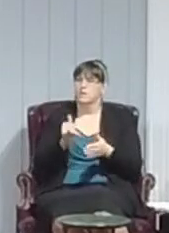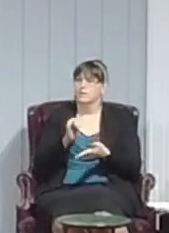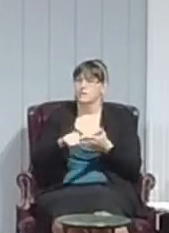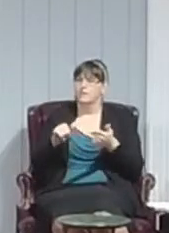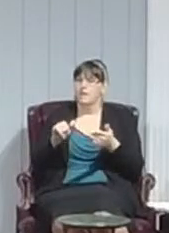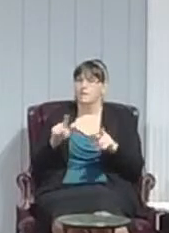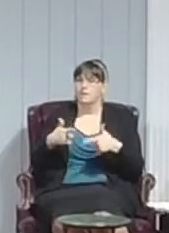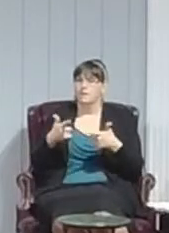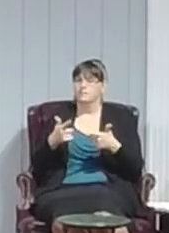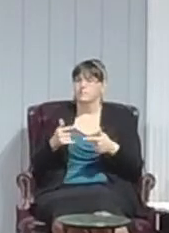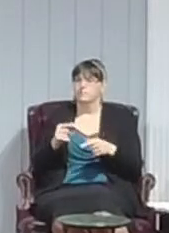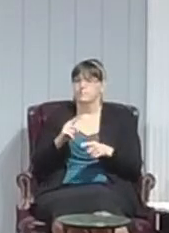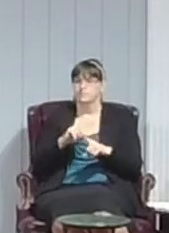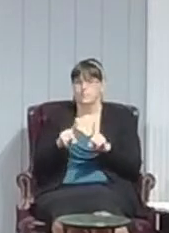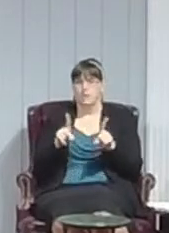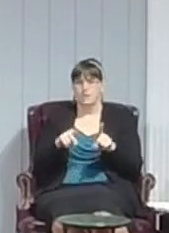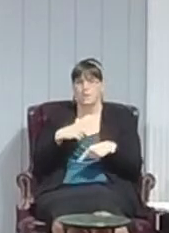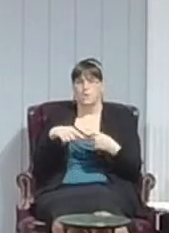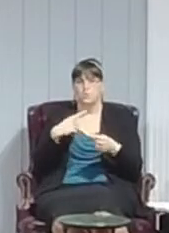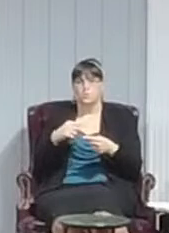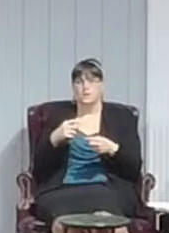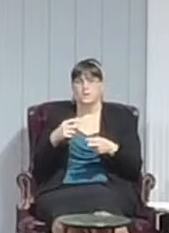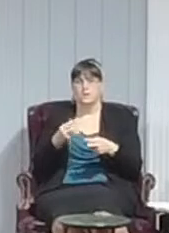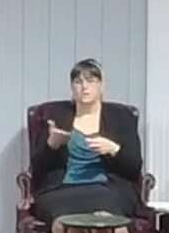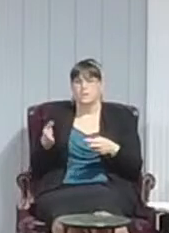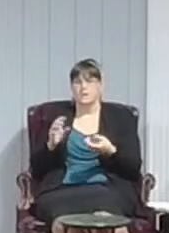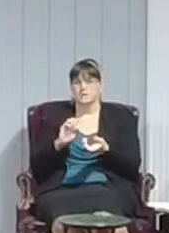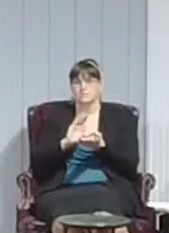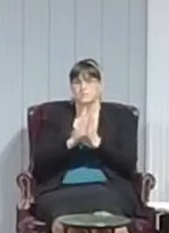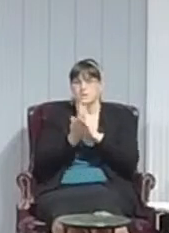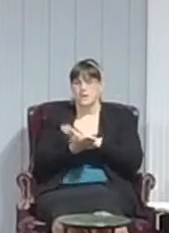difficult, Paul wrote about this man in